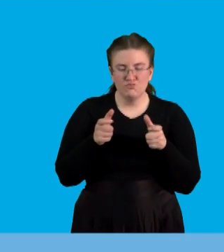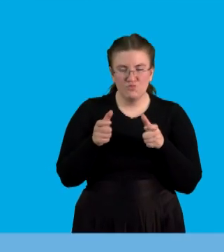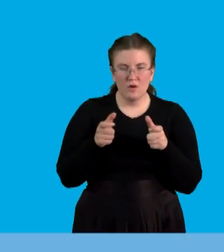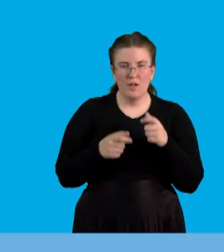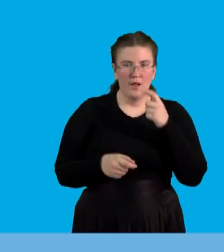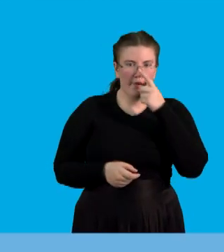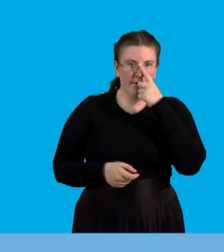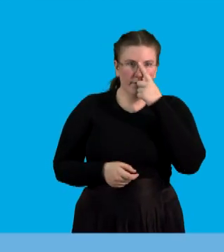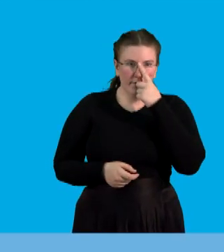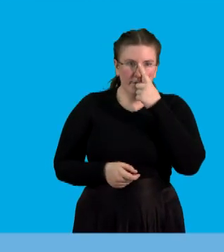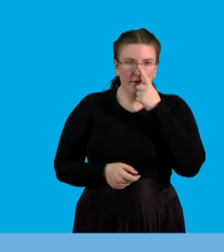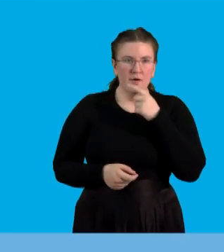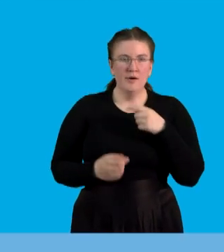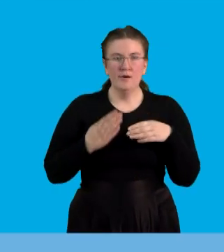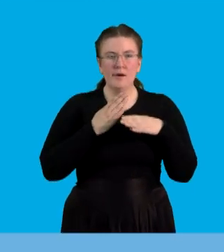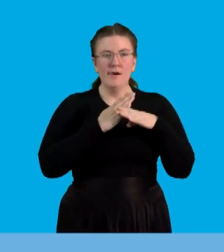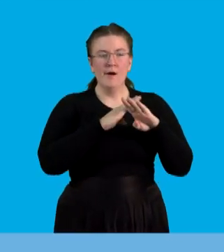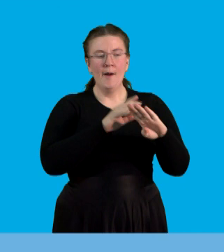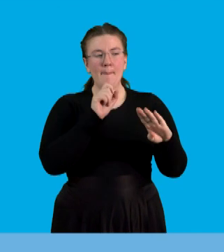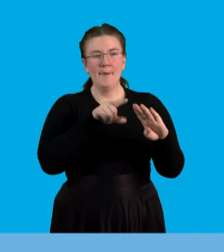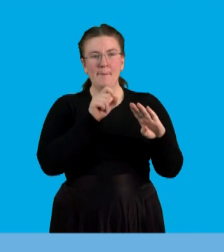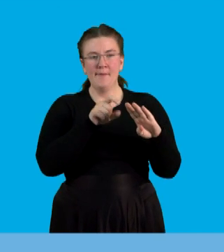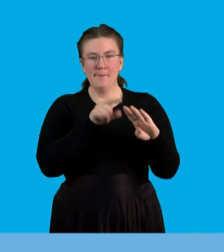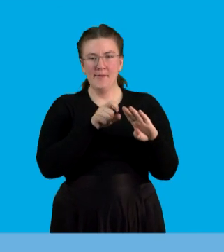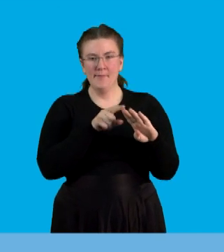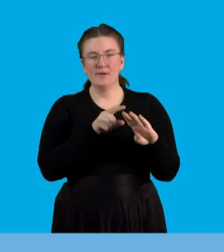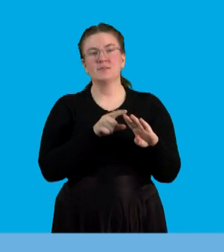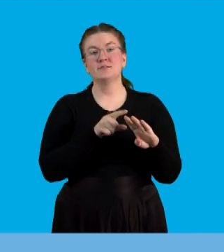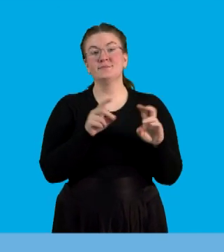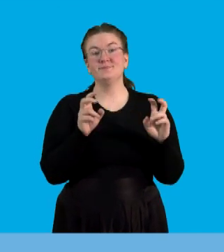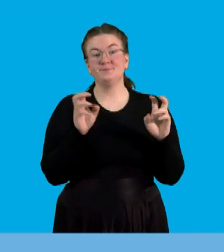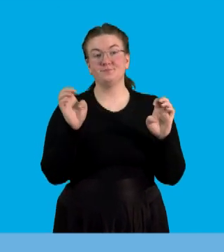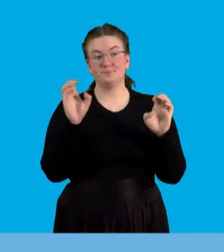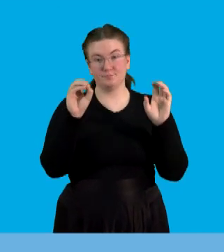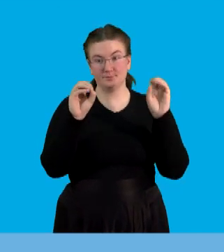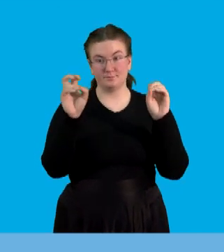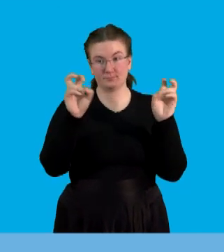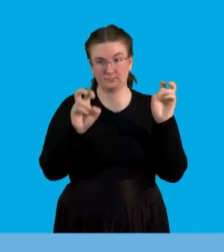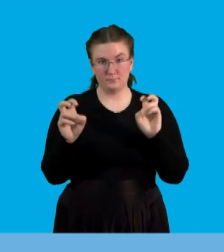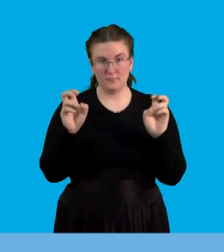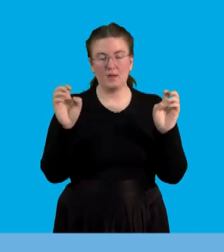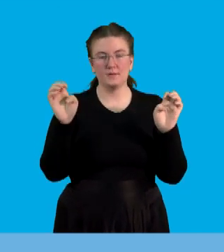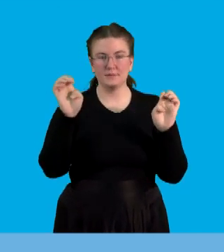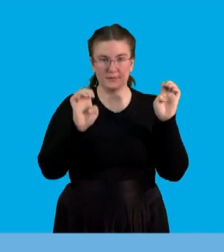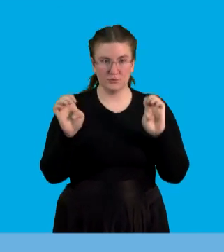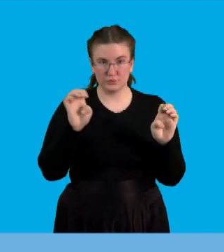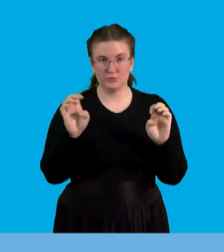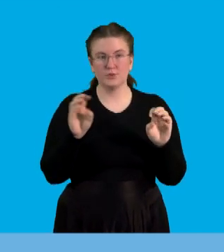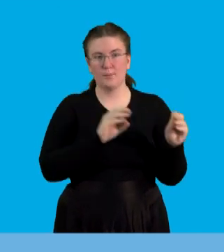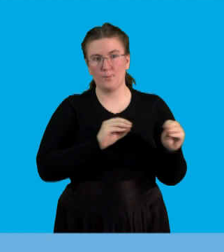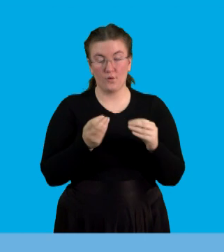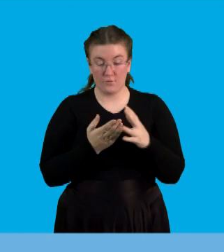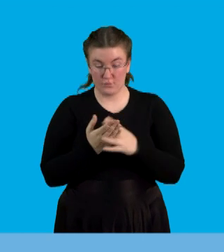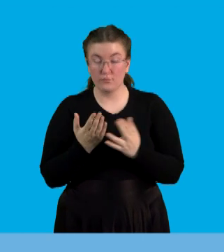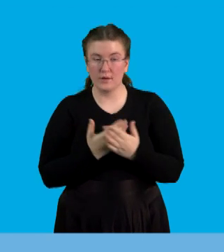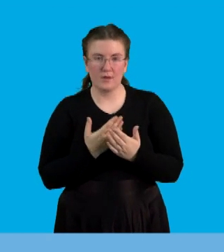a circuit. So these resistors, they allow electrons to move through them, but they do not make it easier for those